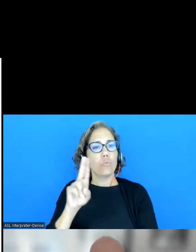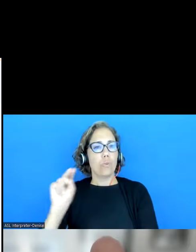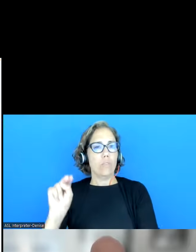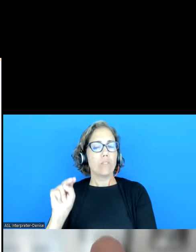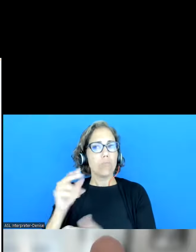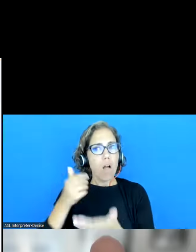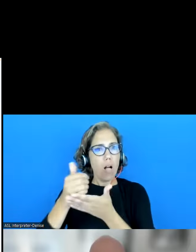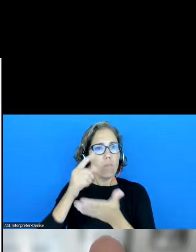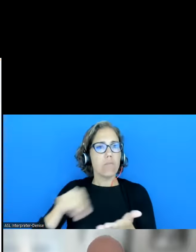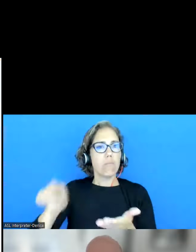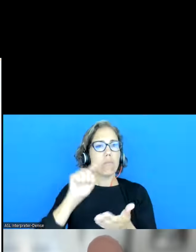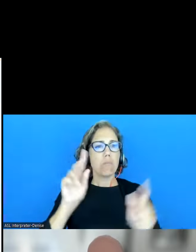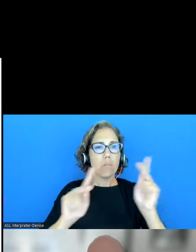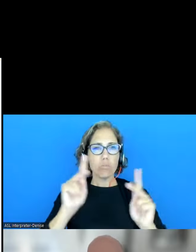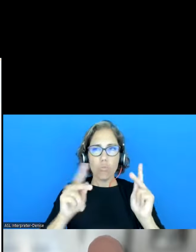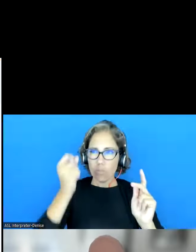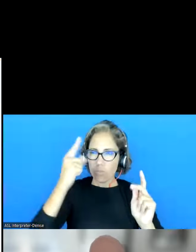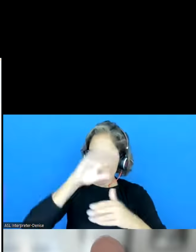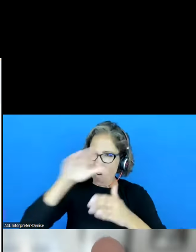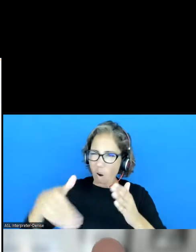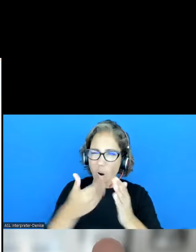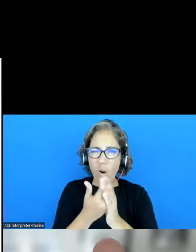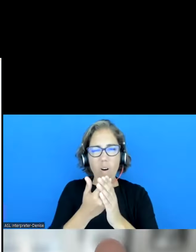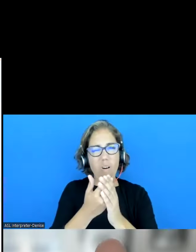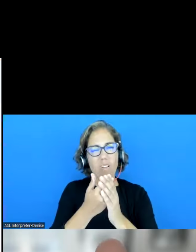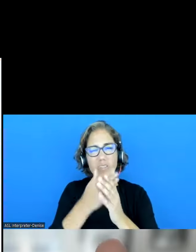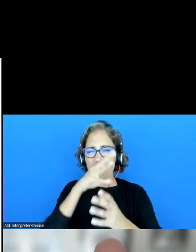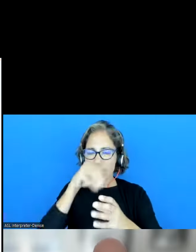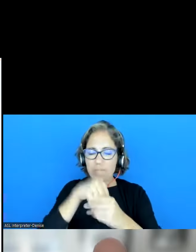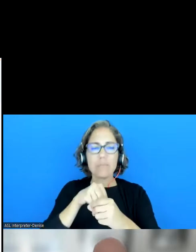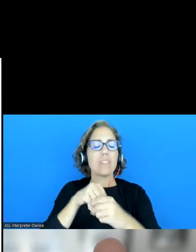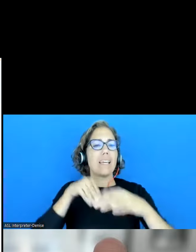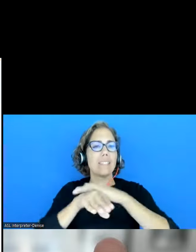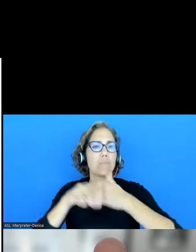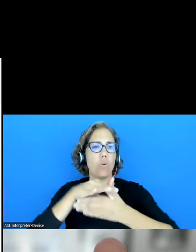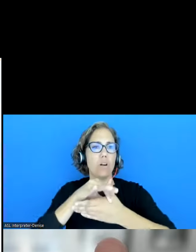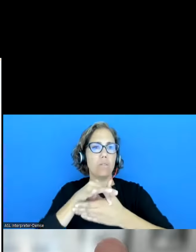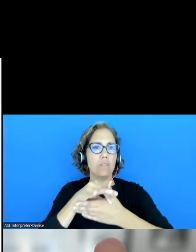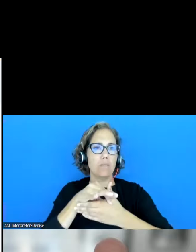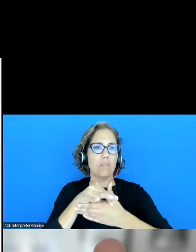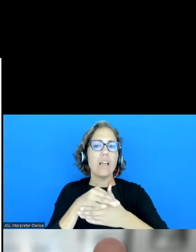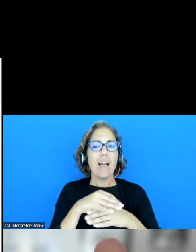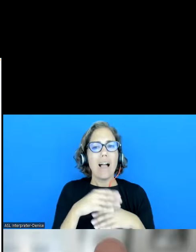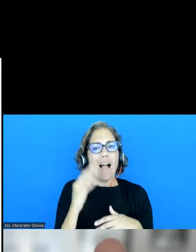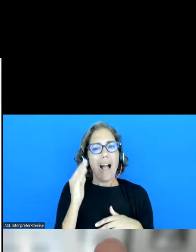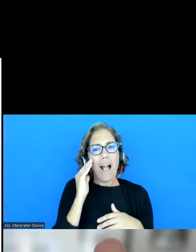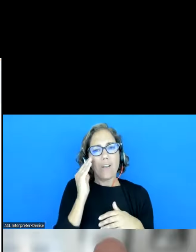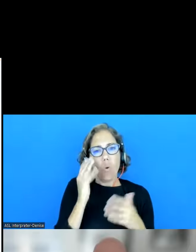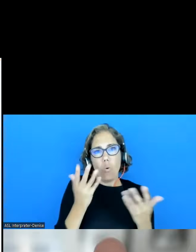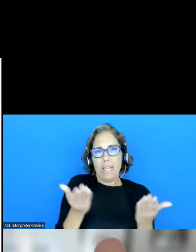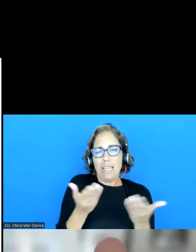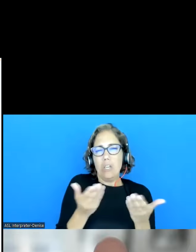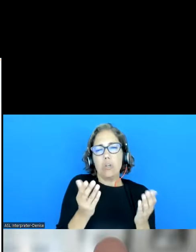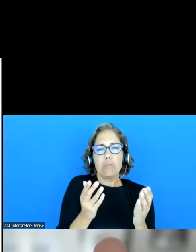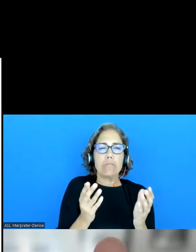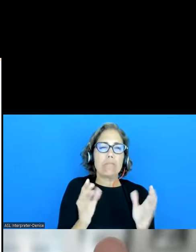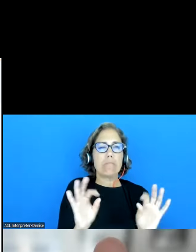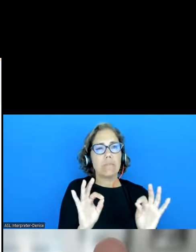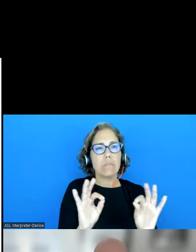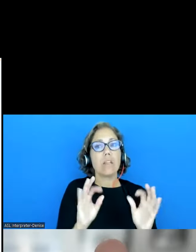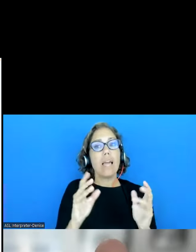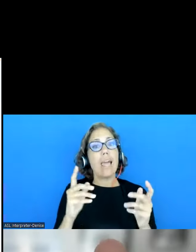understand, all of the things that go into accessible content beyond just the small subset that we kind of presented here as kind of a high